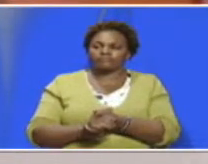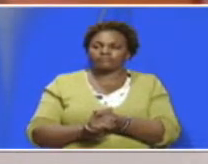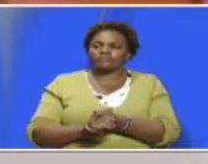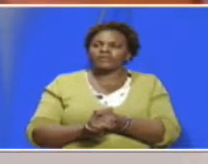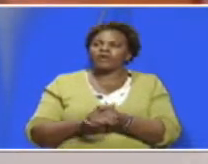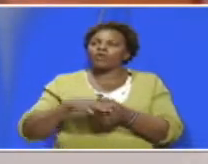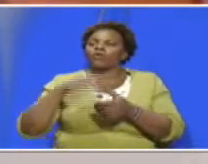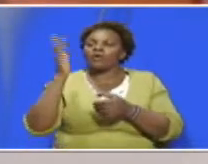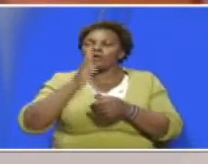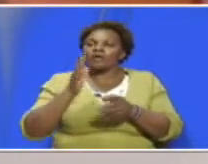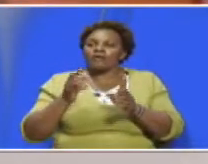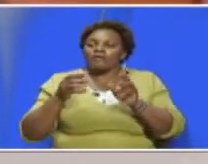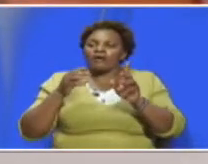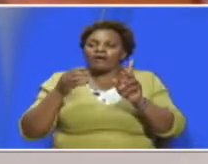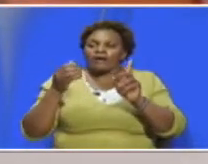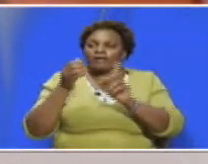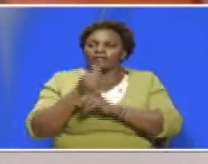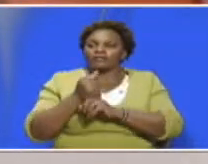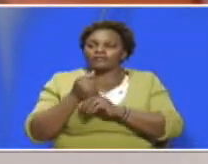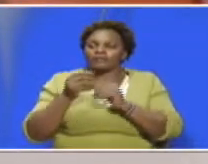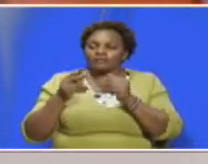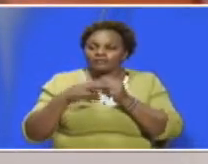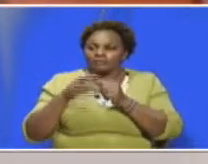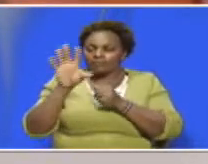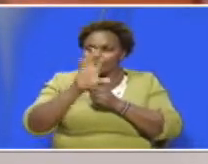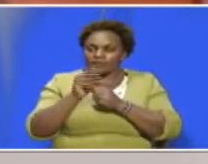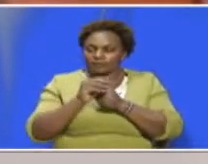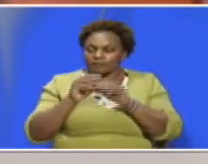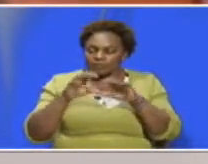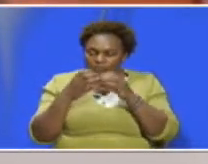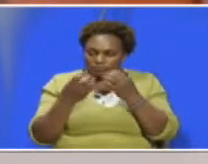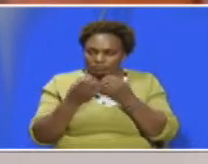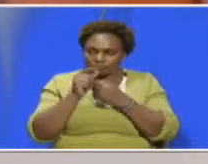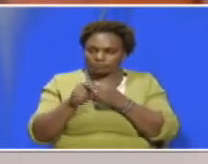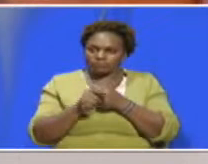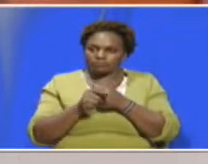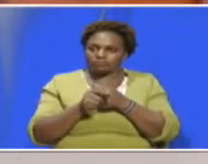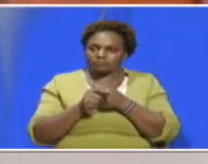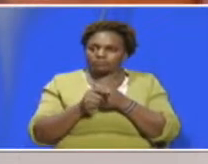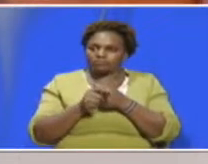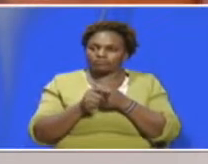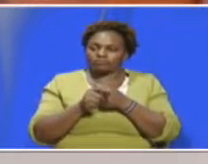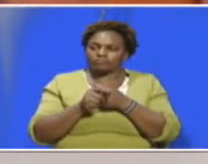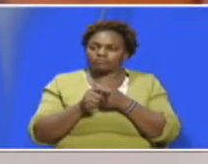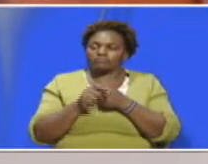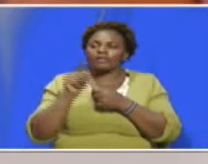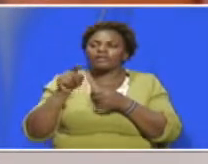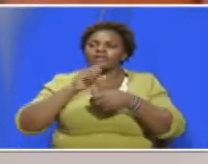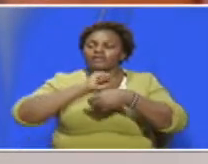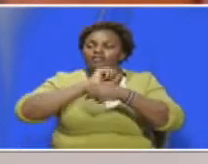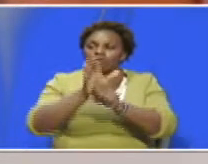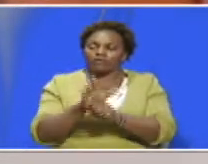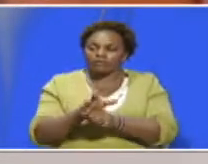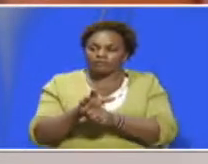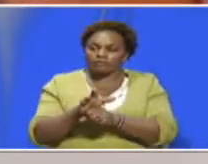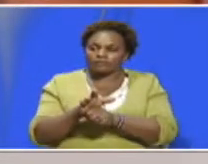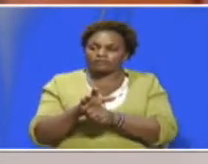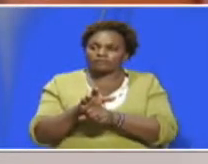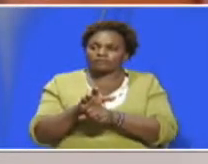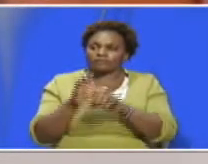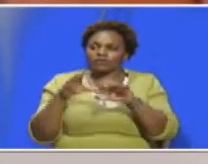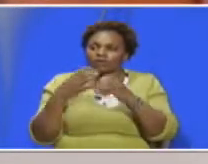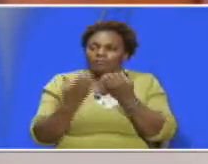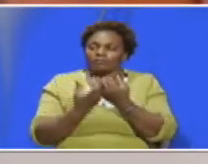never achieved 70% vaccination of our community, we will still have this COVID virus circulating in our